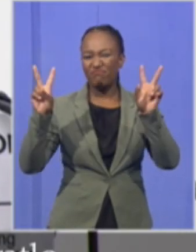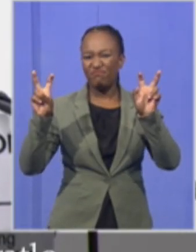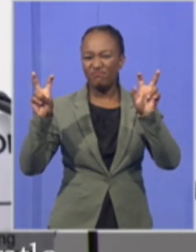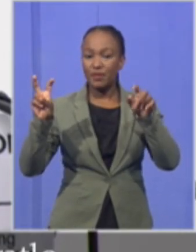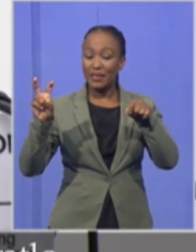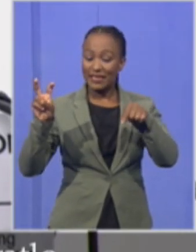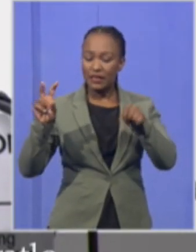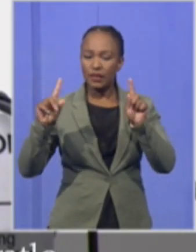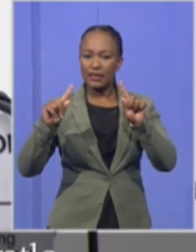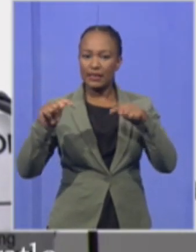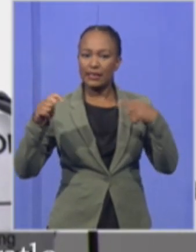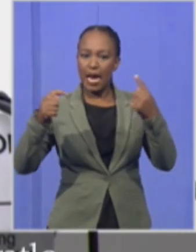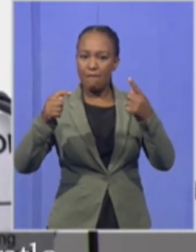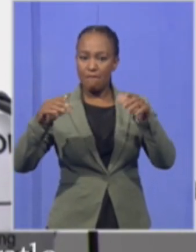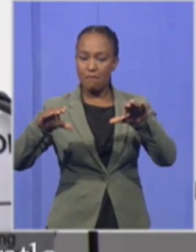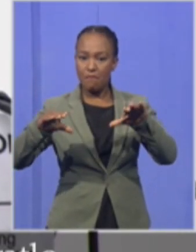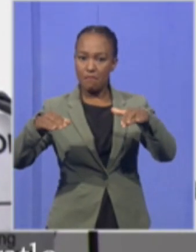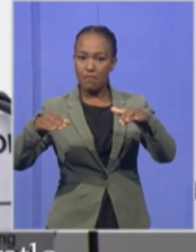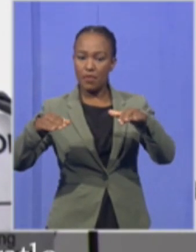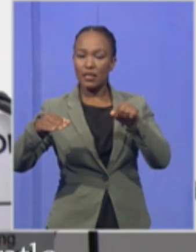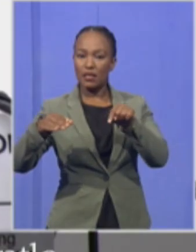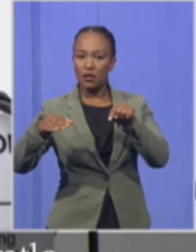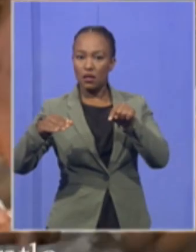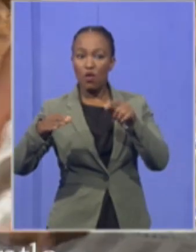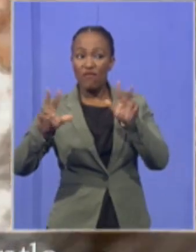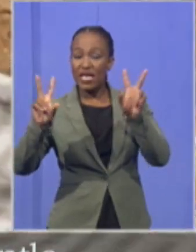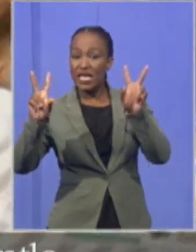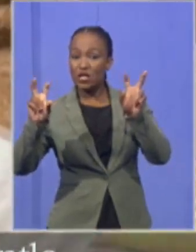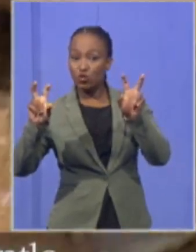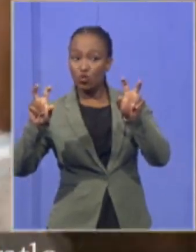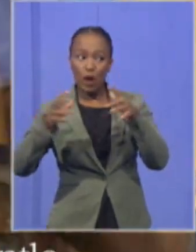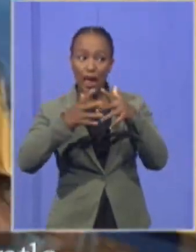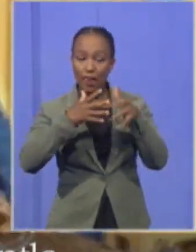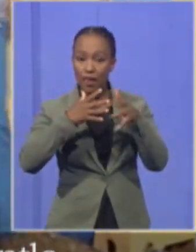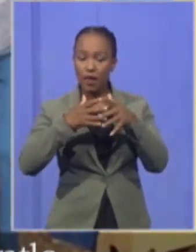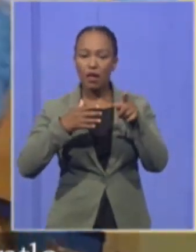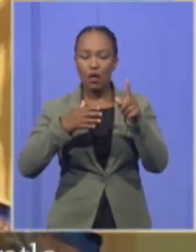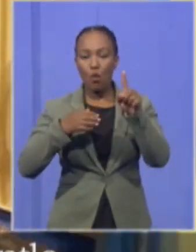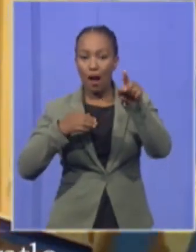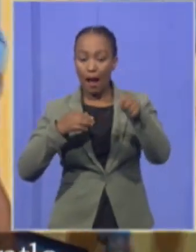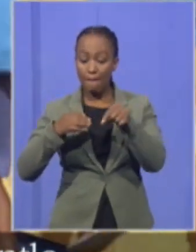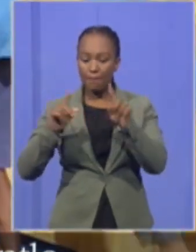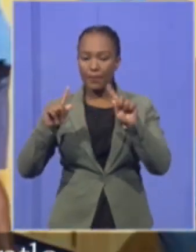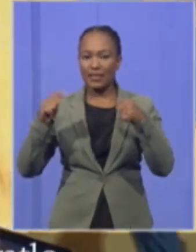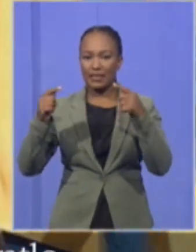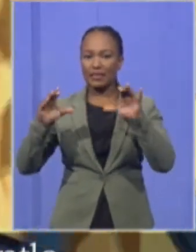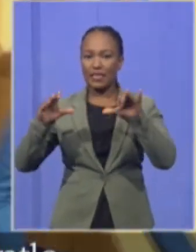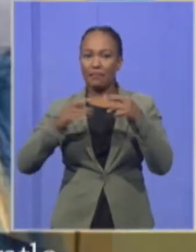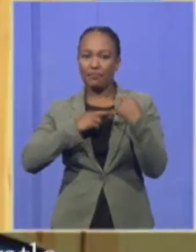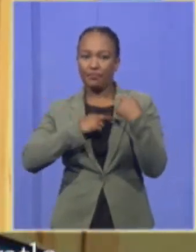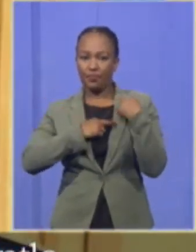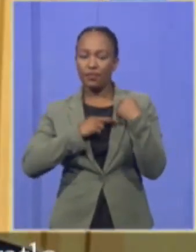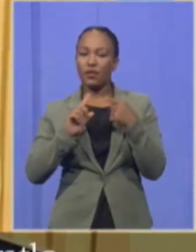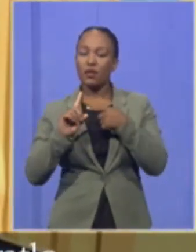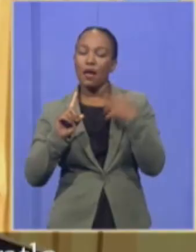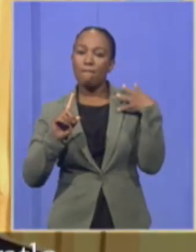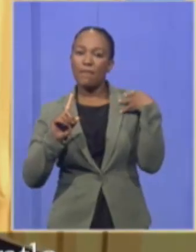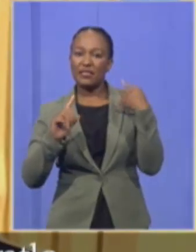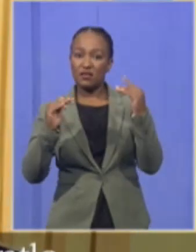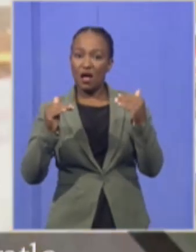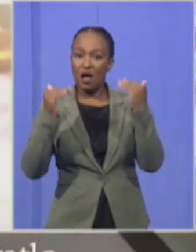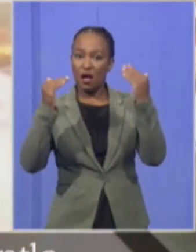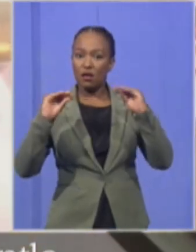that is going to look at issues as they come. Tonakgolo ya thuto e kgolwane le katiso ngaka